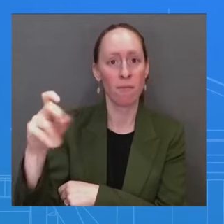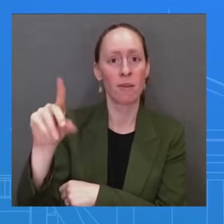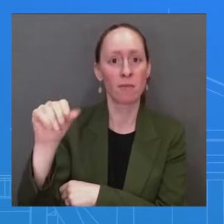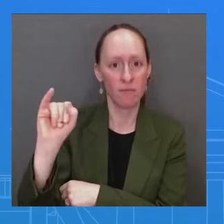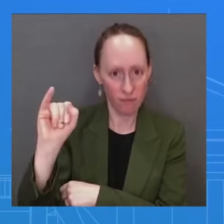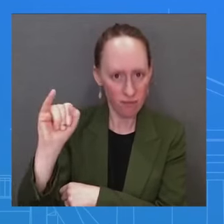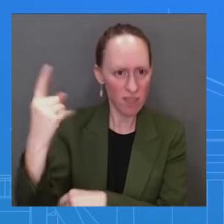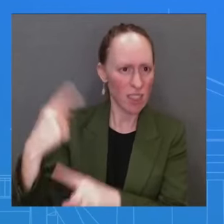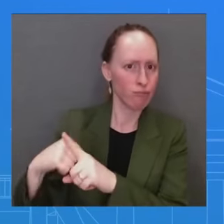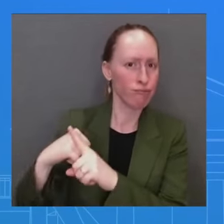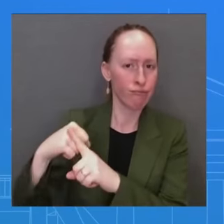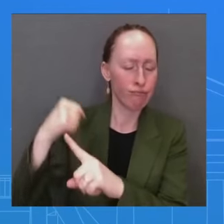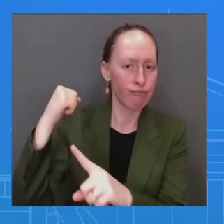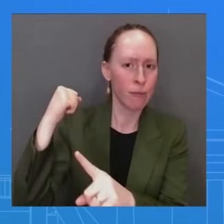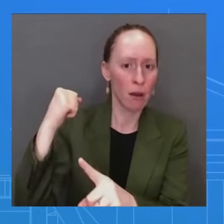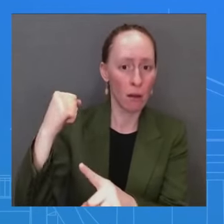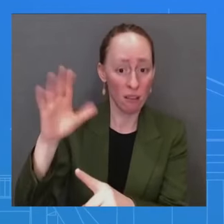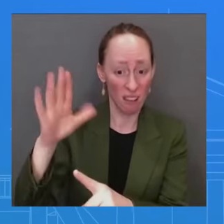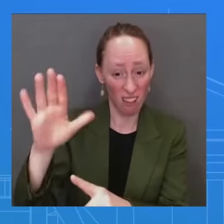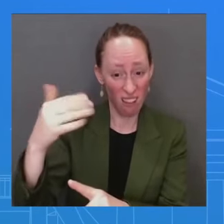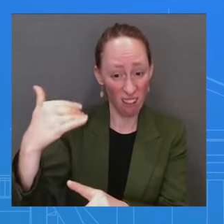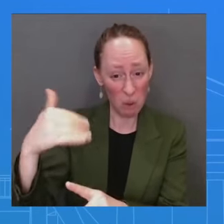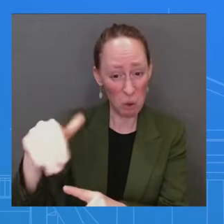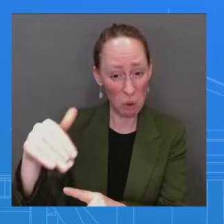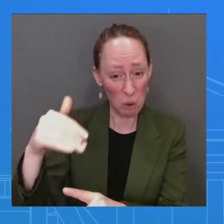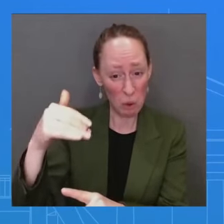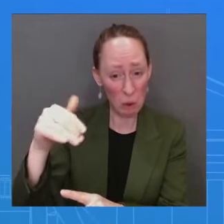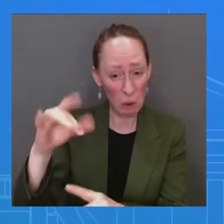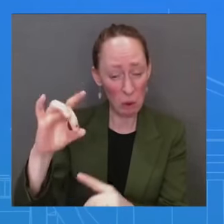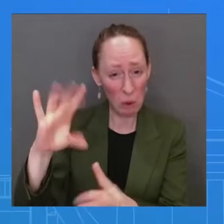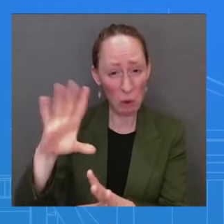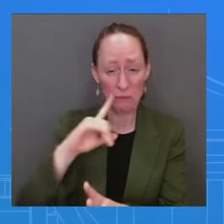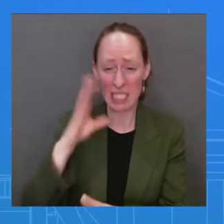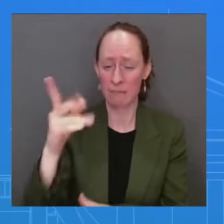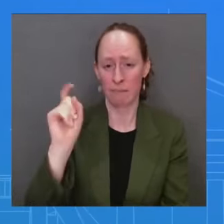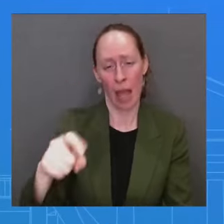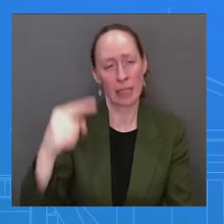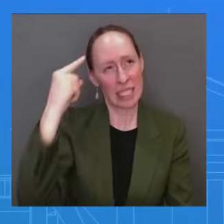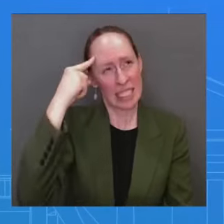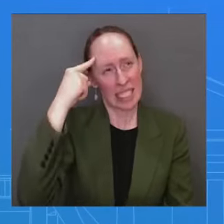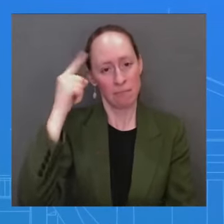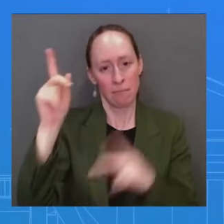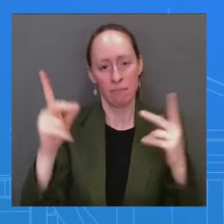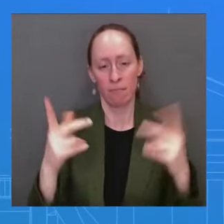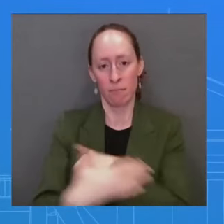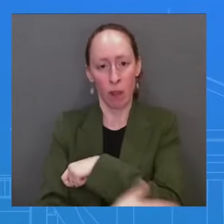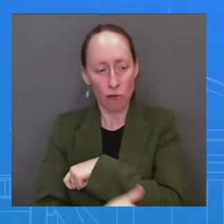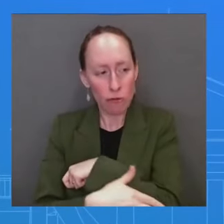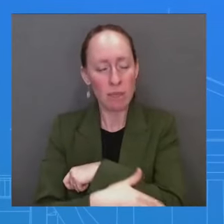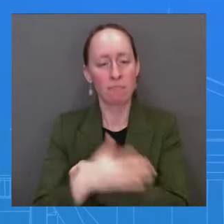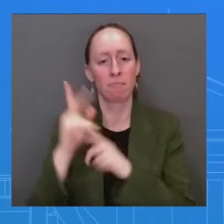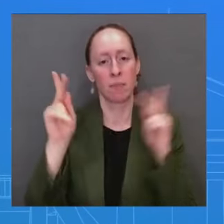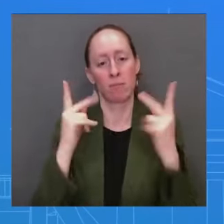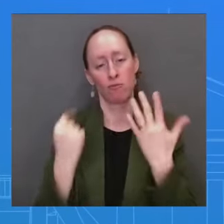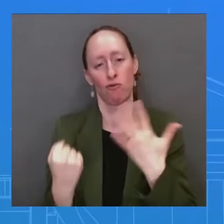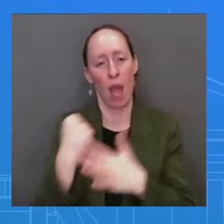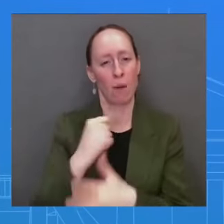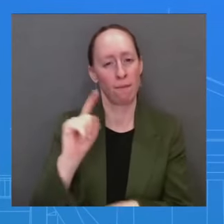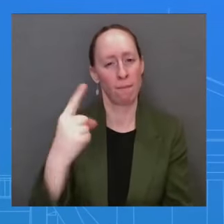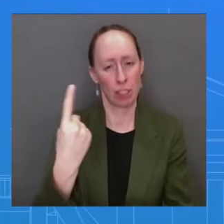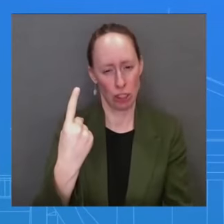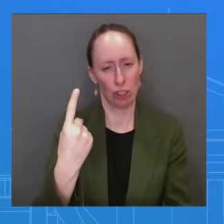put the safety of the American people first. That's what leaders do. Thank you. And, on Hunter Biden, I understand he is a private citizen. He